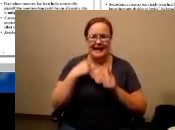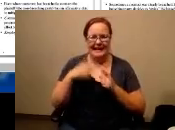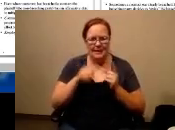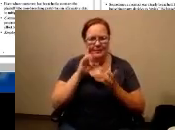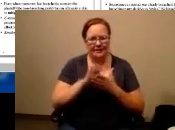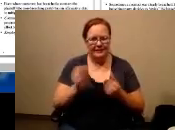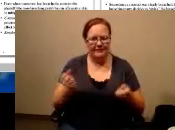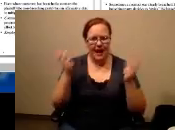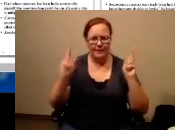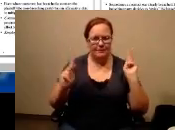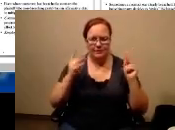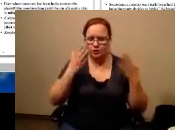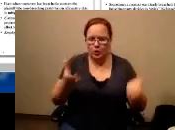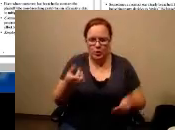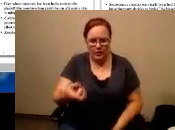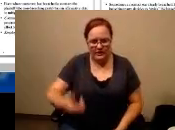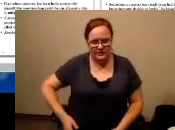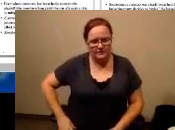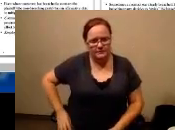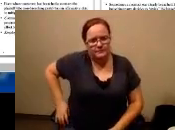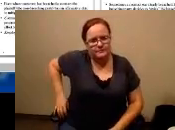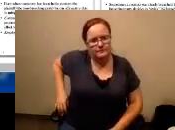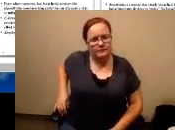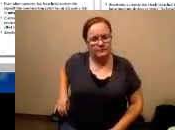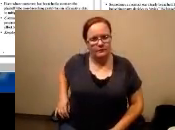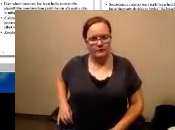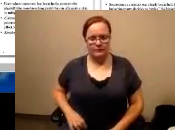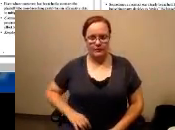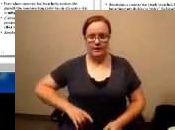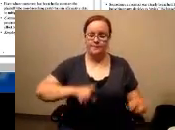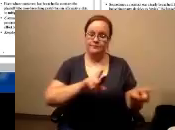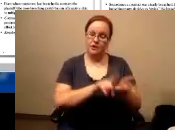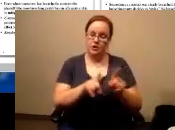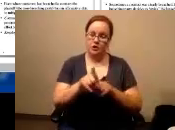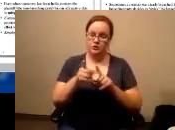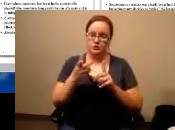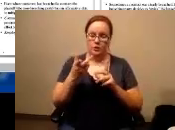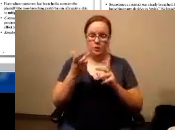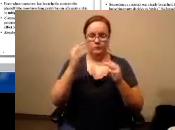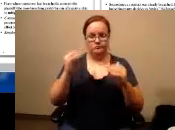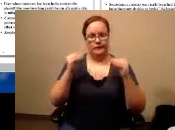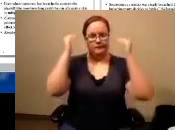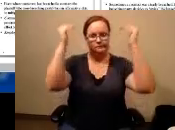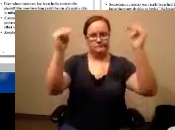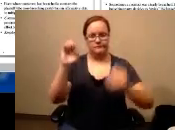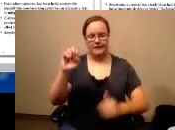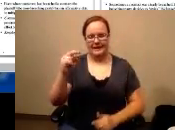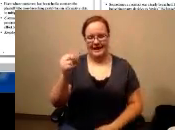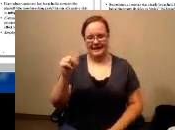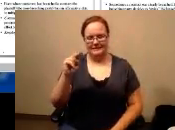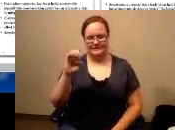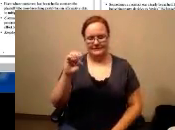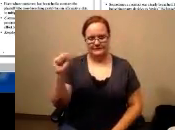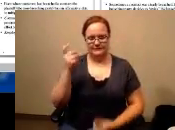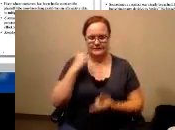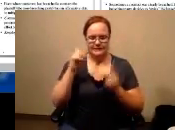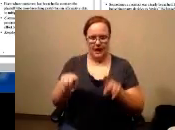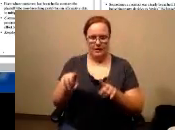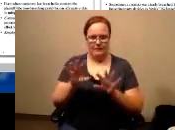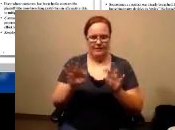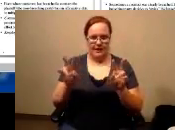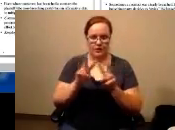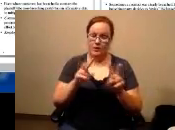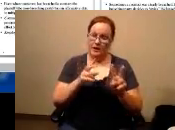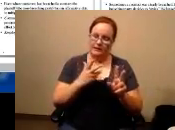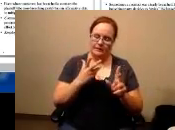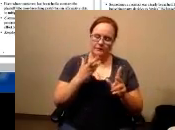don't know this. And it enhances the settlement. Now, imagine if I'm negotiating with the attorney for the other side, and I was in this situation